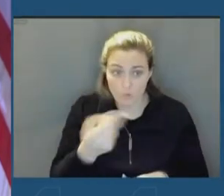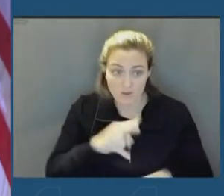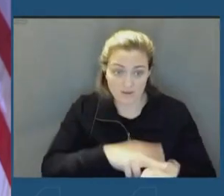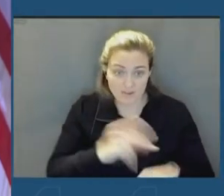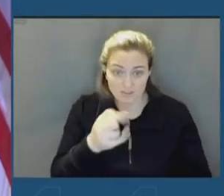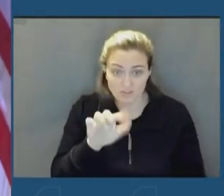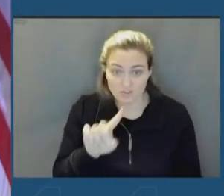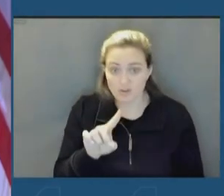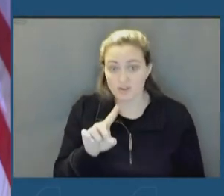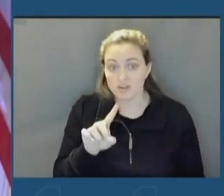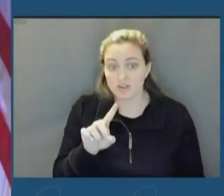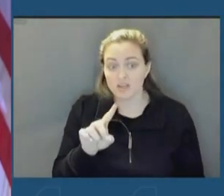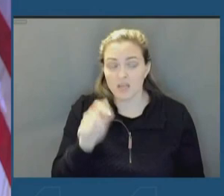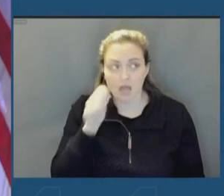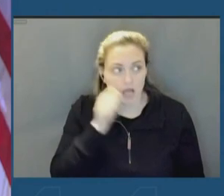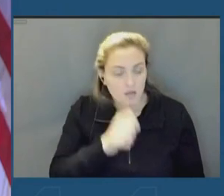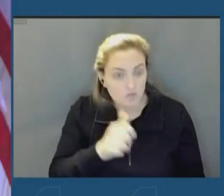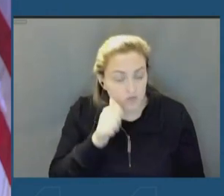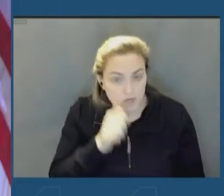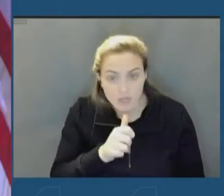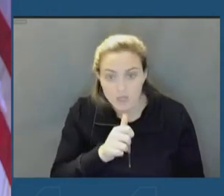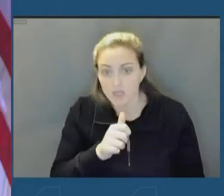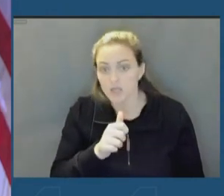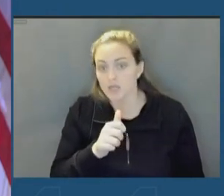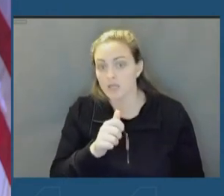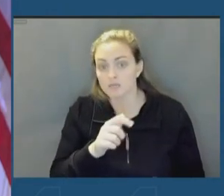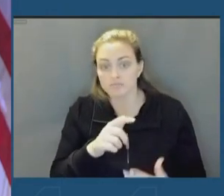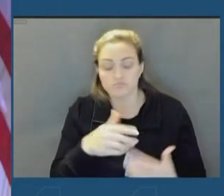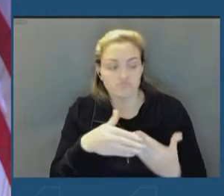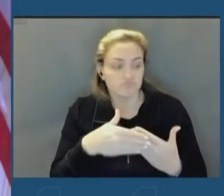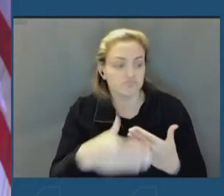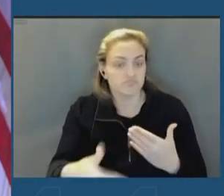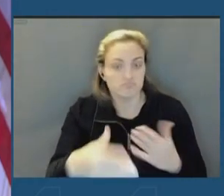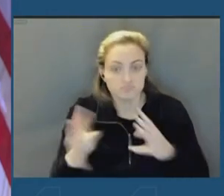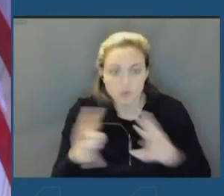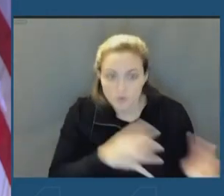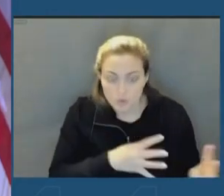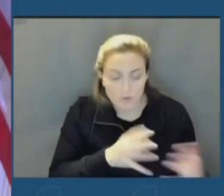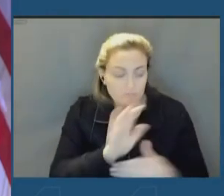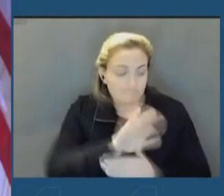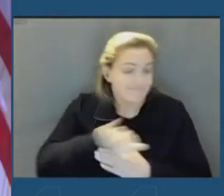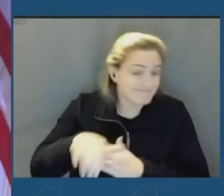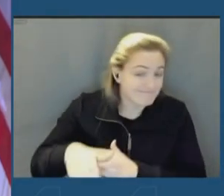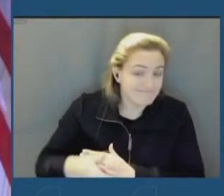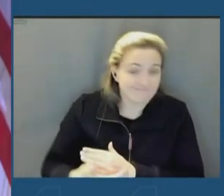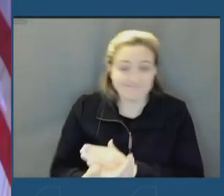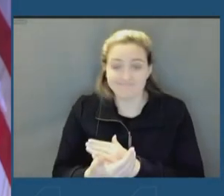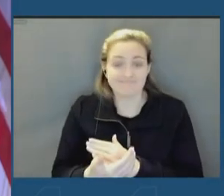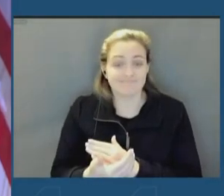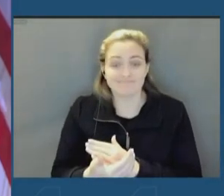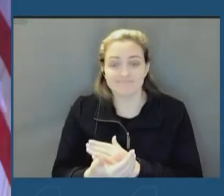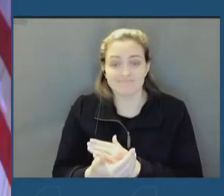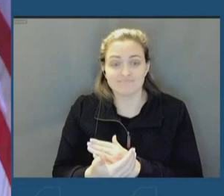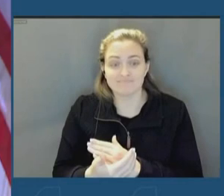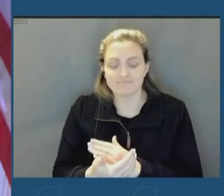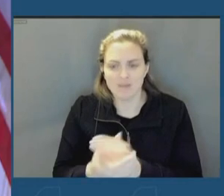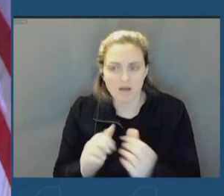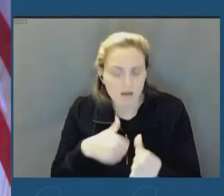Grid every day during the blizzard, around the clock, getting